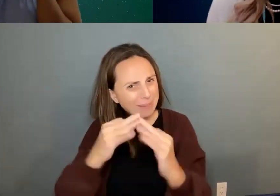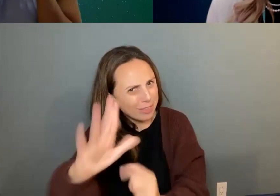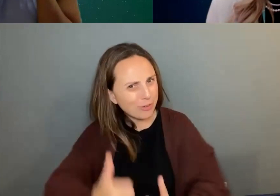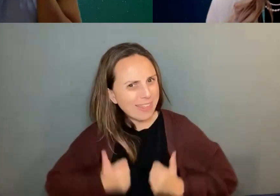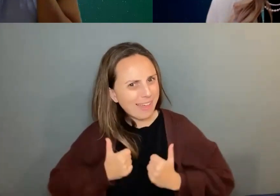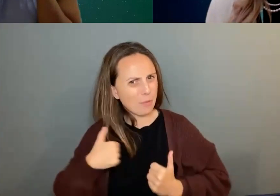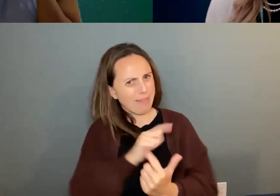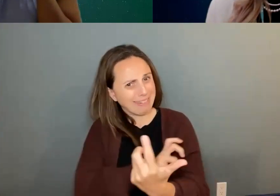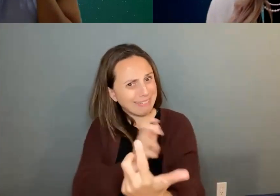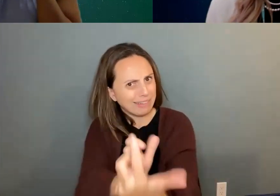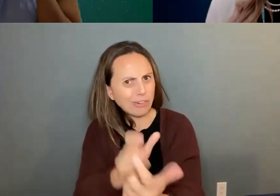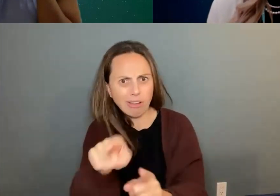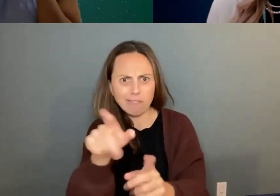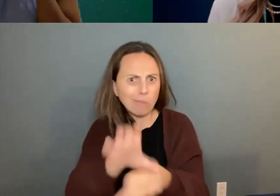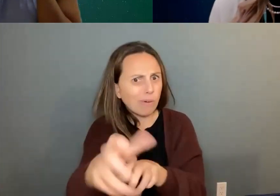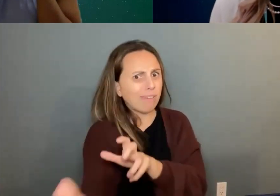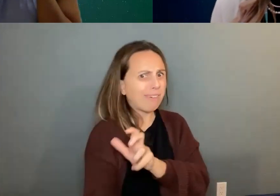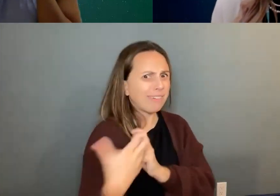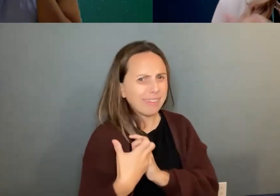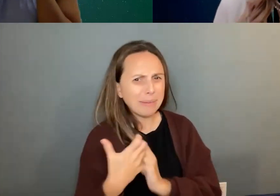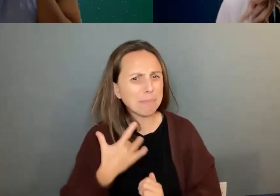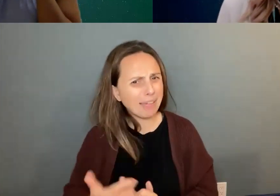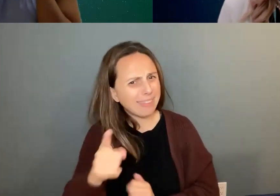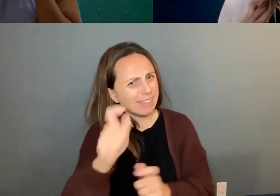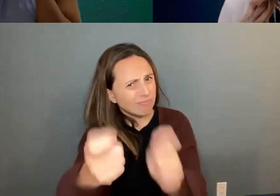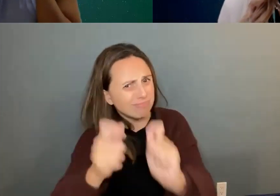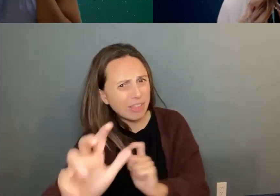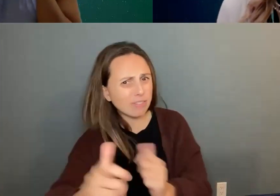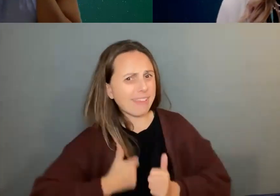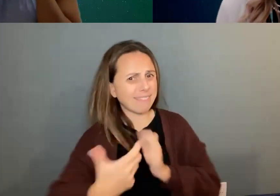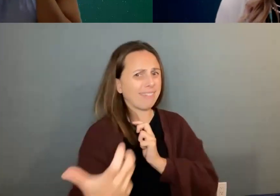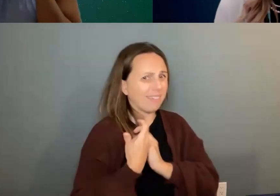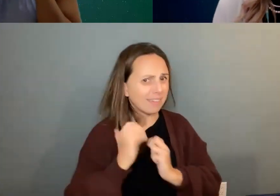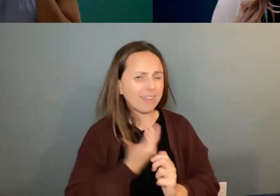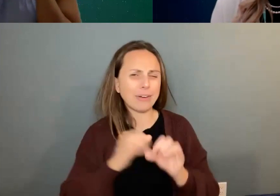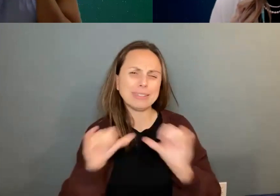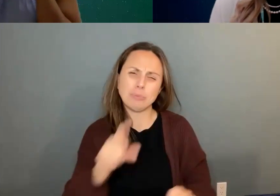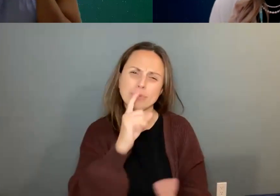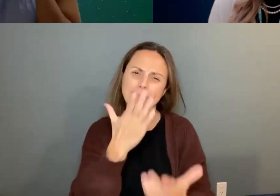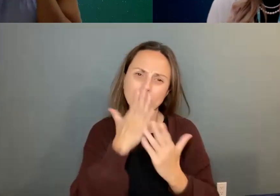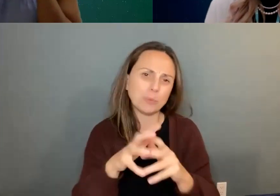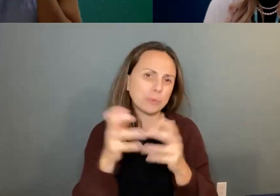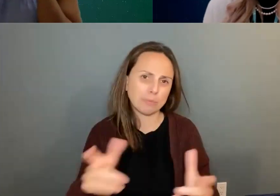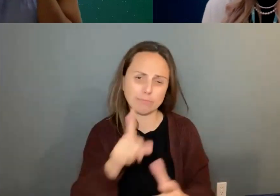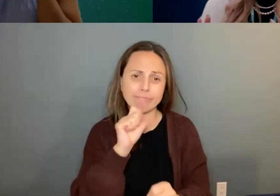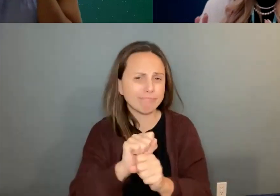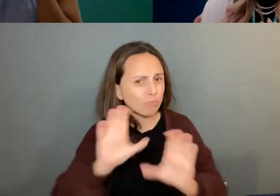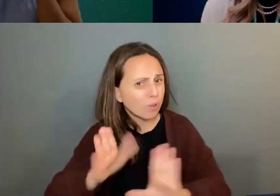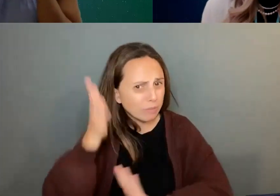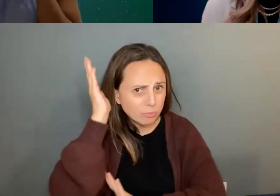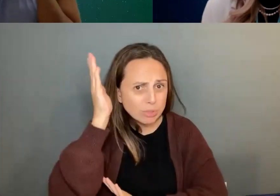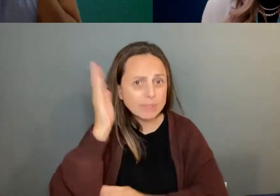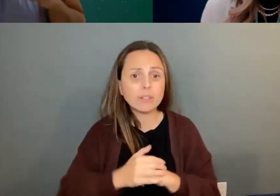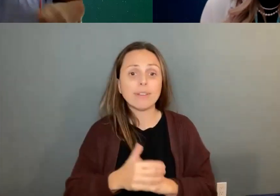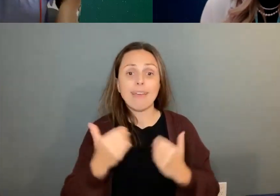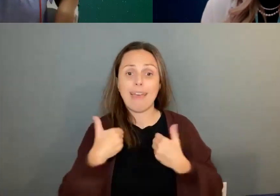lives versus what we typically do, where they have to adapt to how our system works. So thank you so much. A great presentation. We